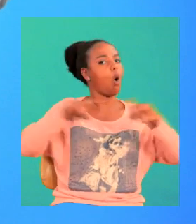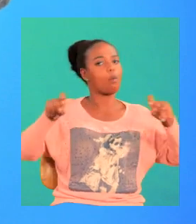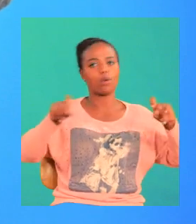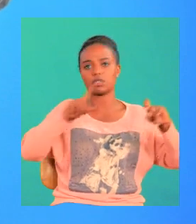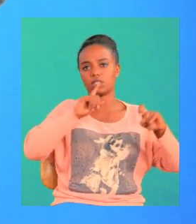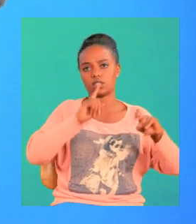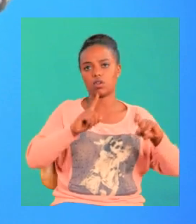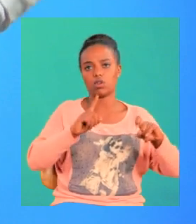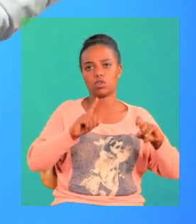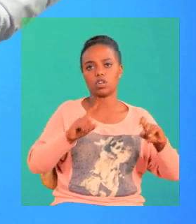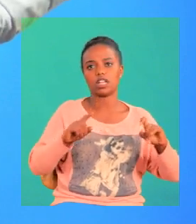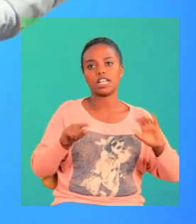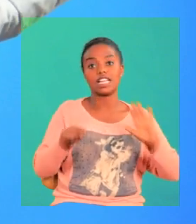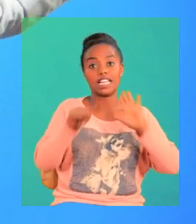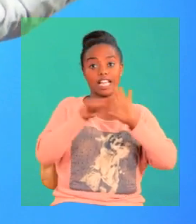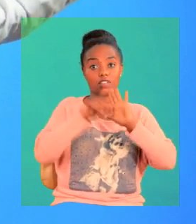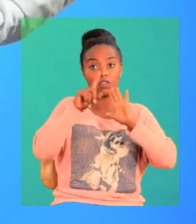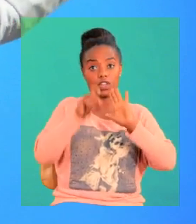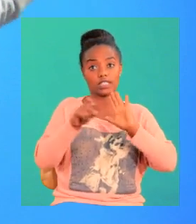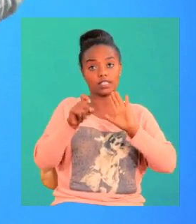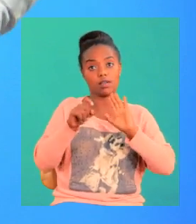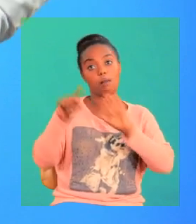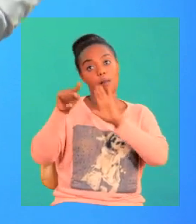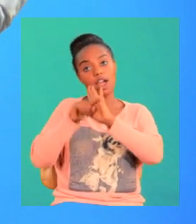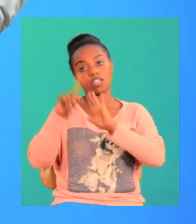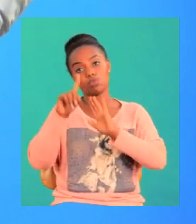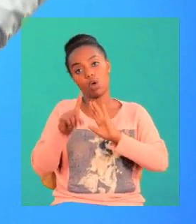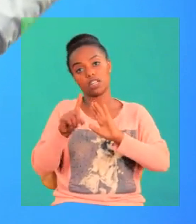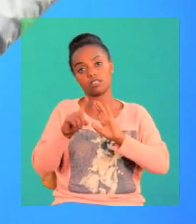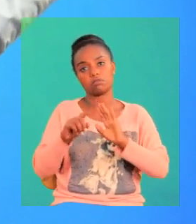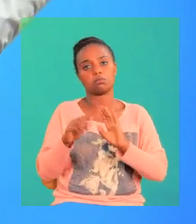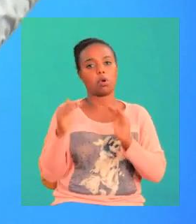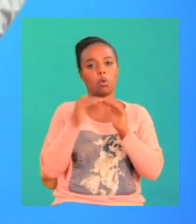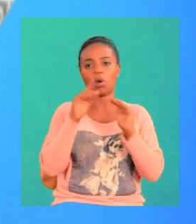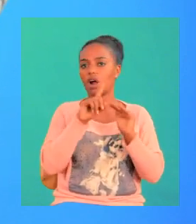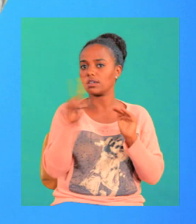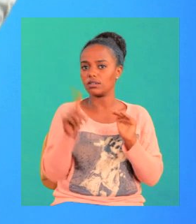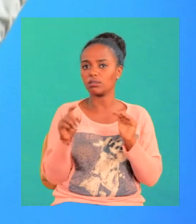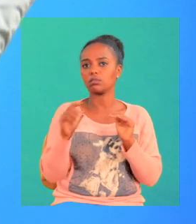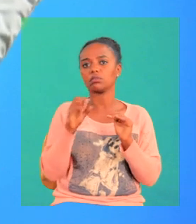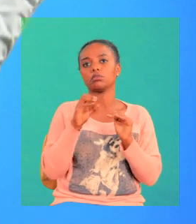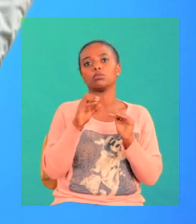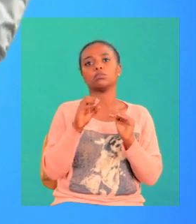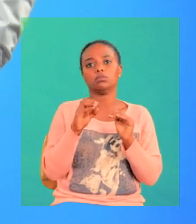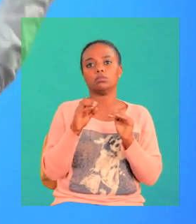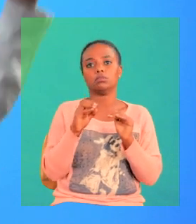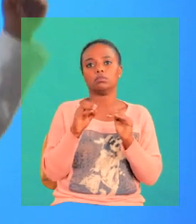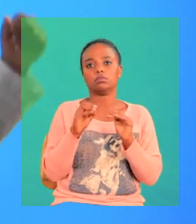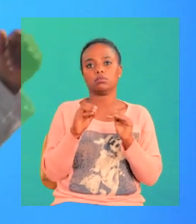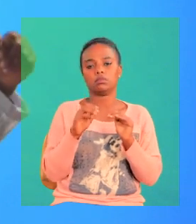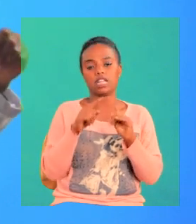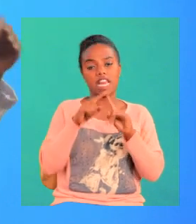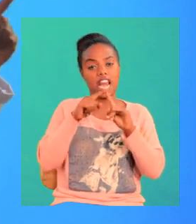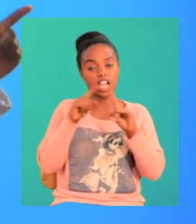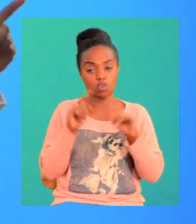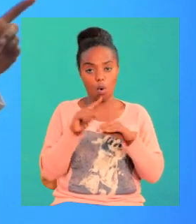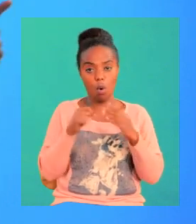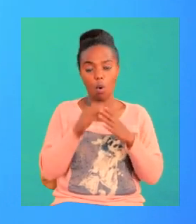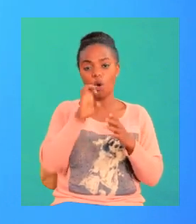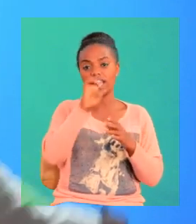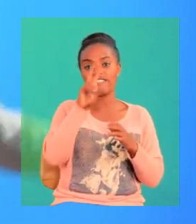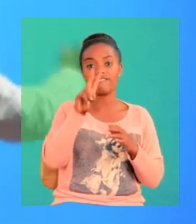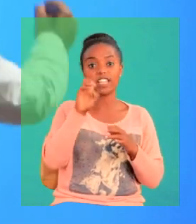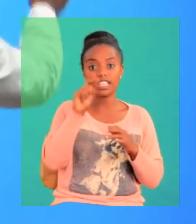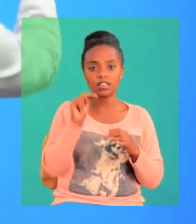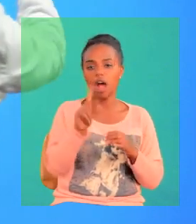of x plus 1 is negative of x minus 1. They are not opposite, they are not equal. So, this is neither even nor